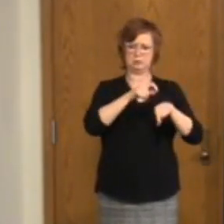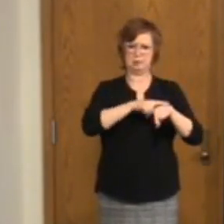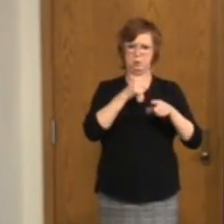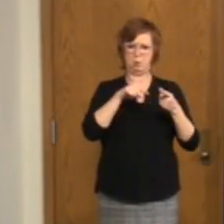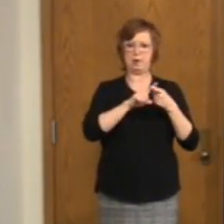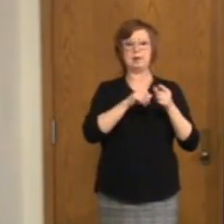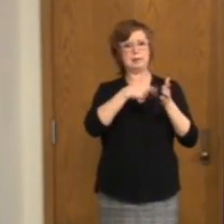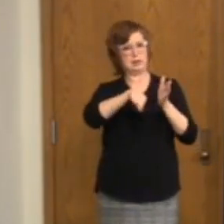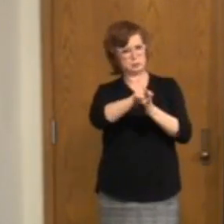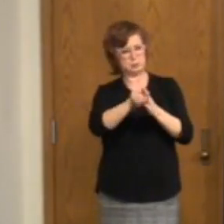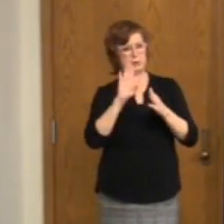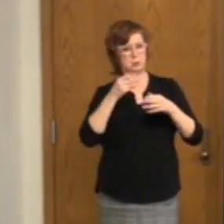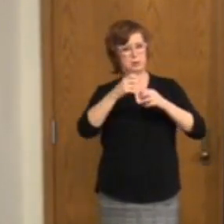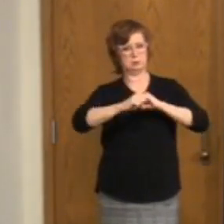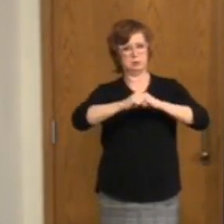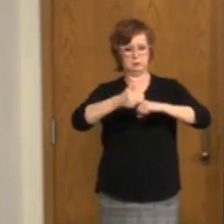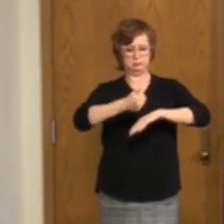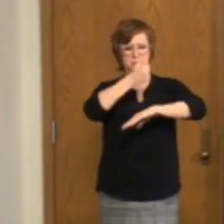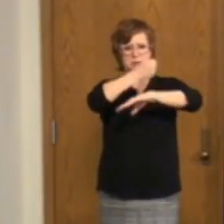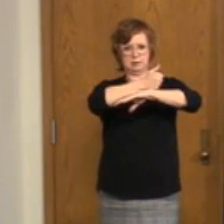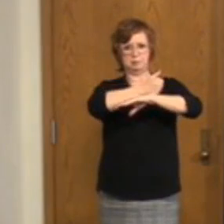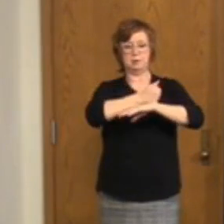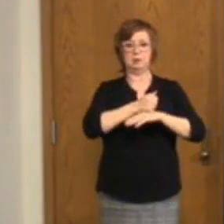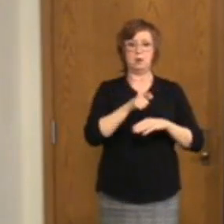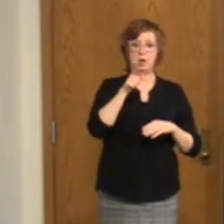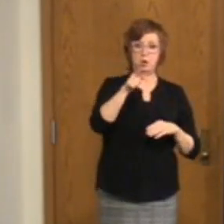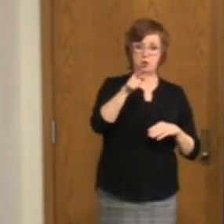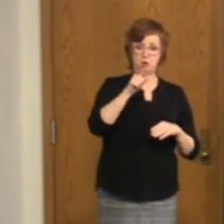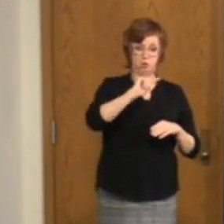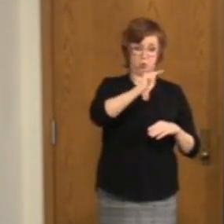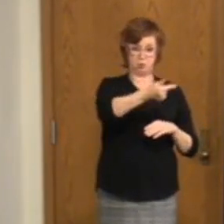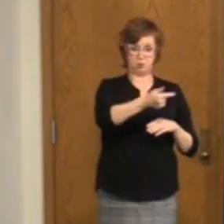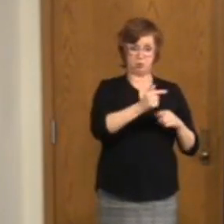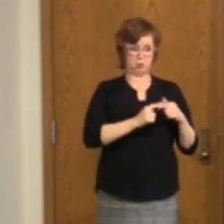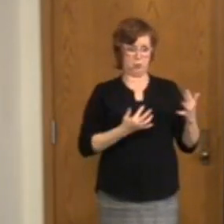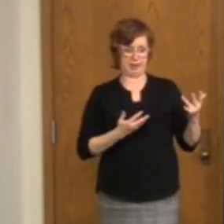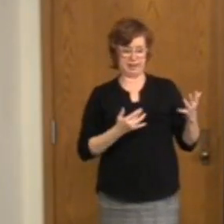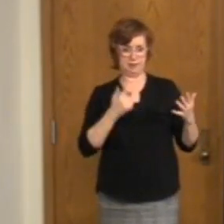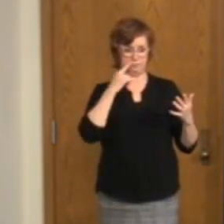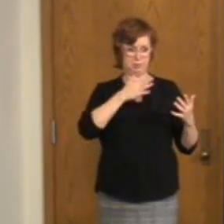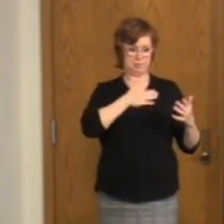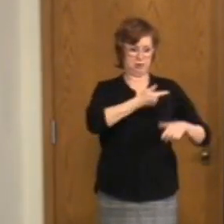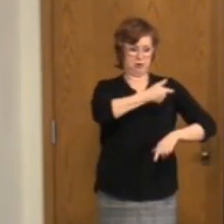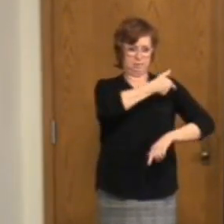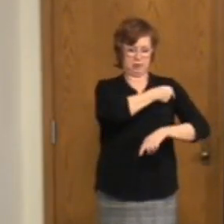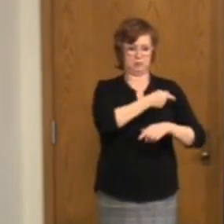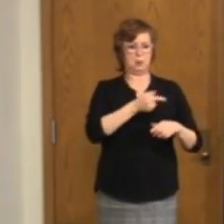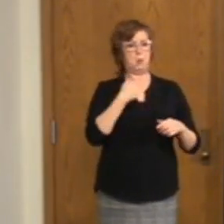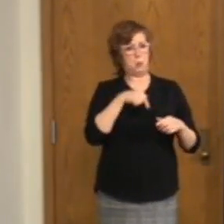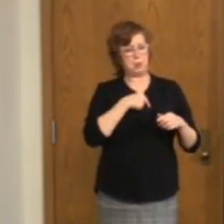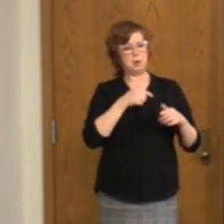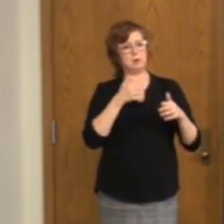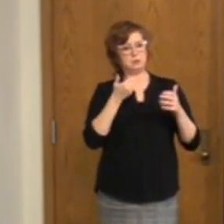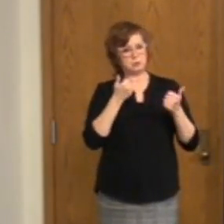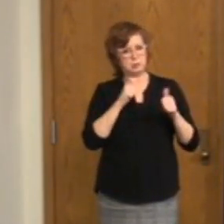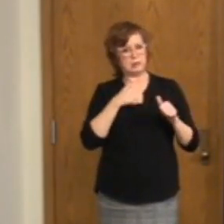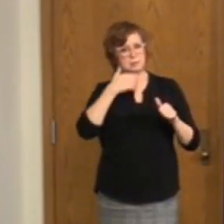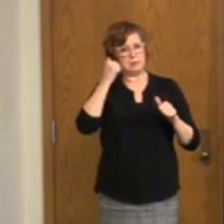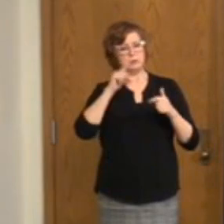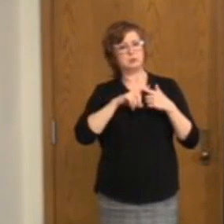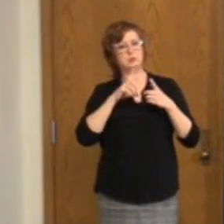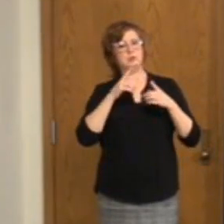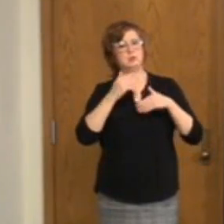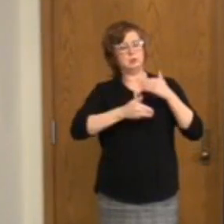the phase 1 category, we are working to get you vaccinated as quickly as possible. And we expect, as I